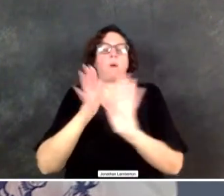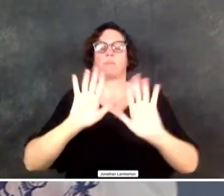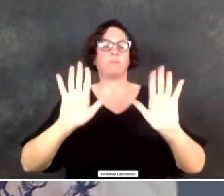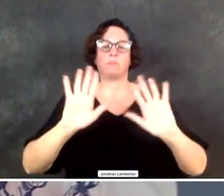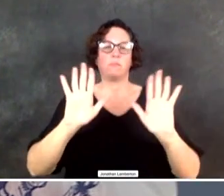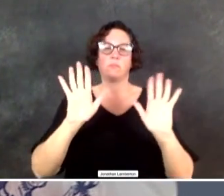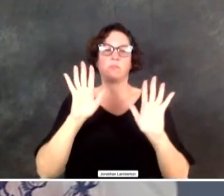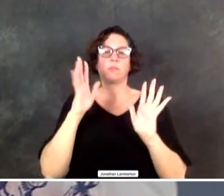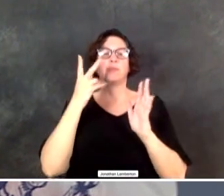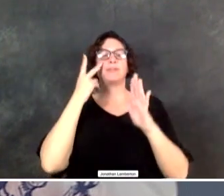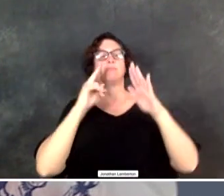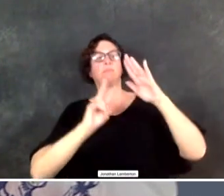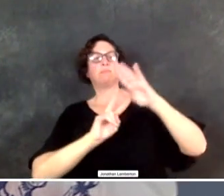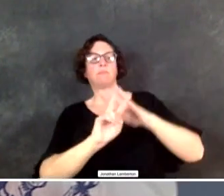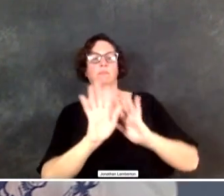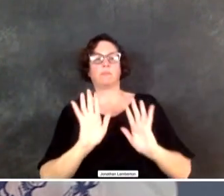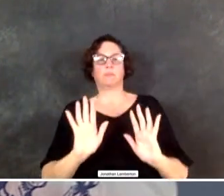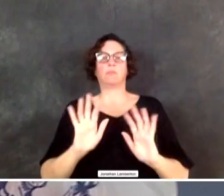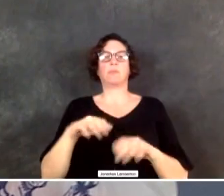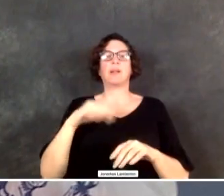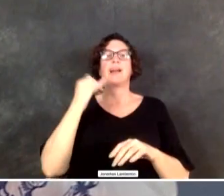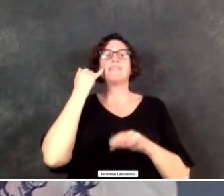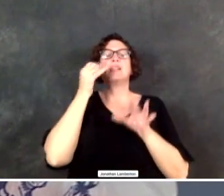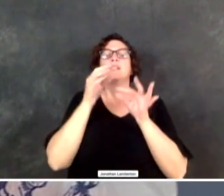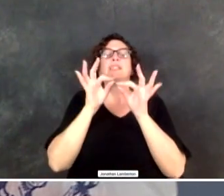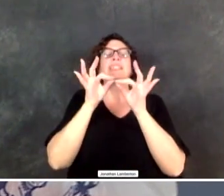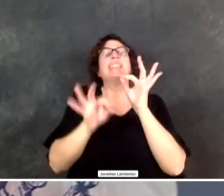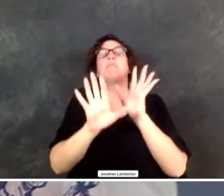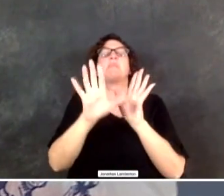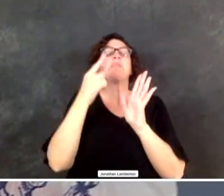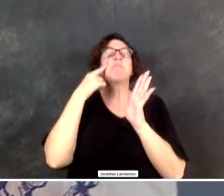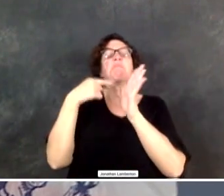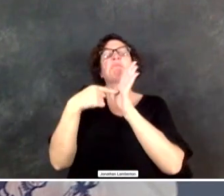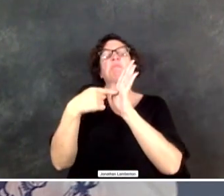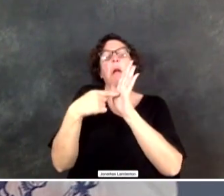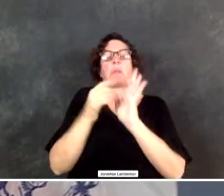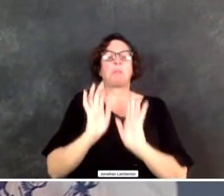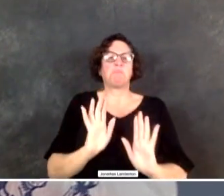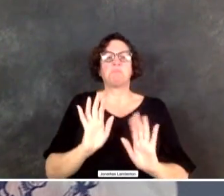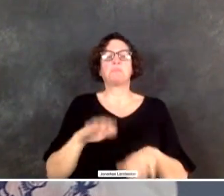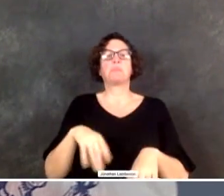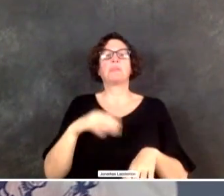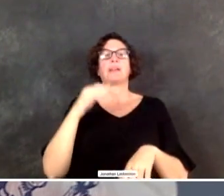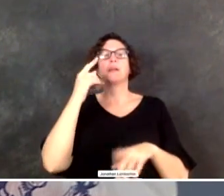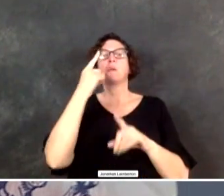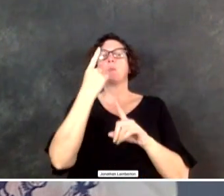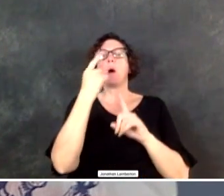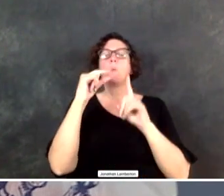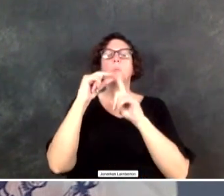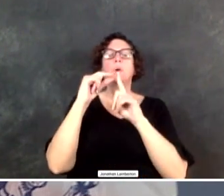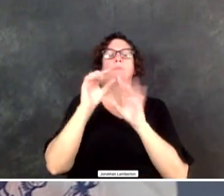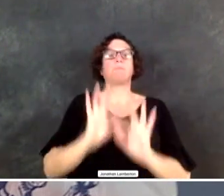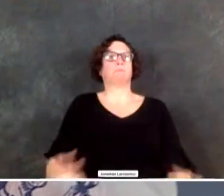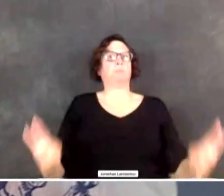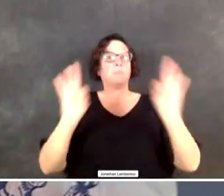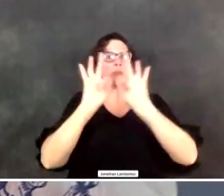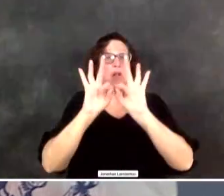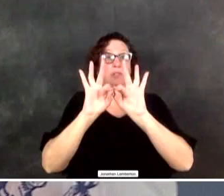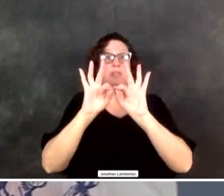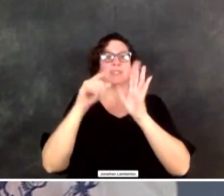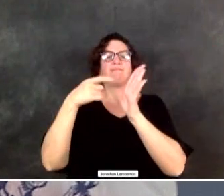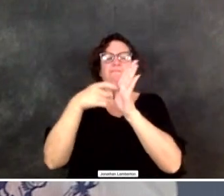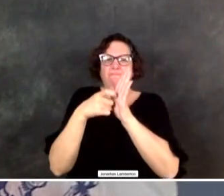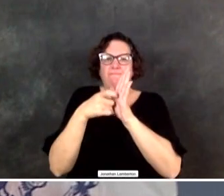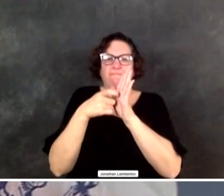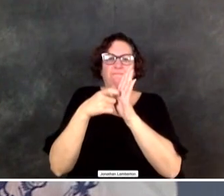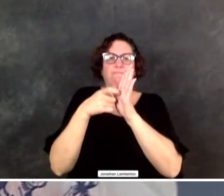Easy example is the interpretation of what's essential and non-essential. I think it's a good interpretation right now. You could